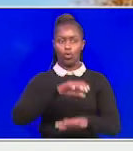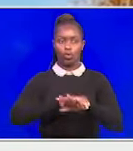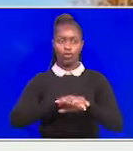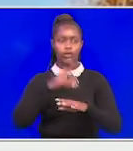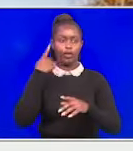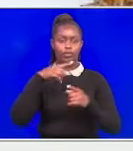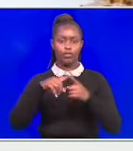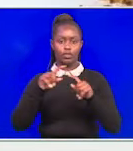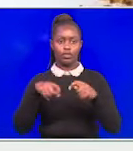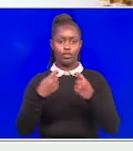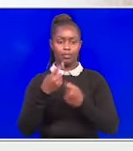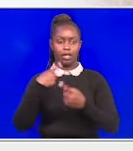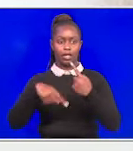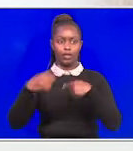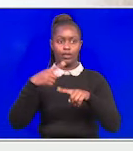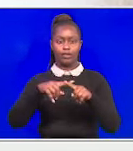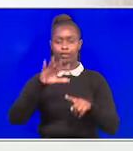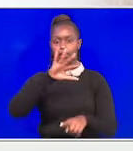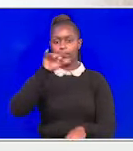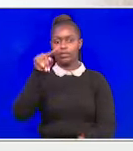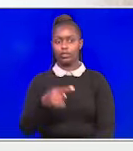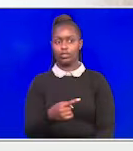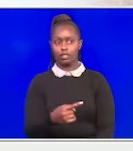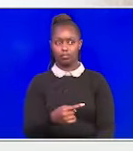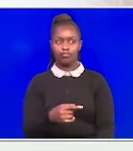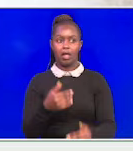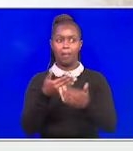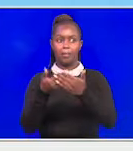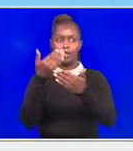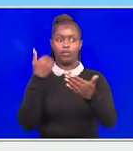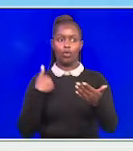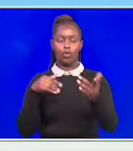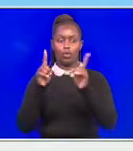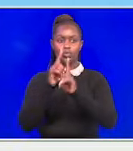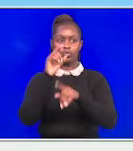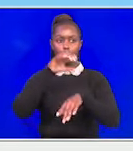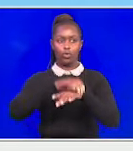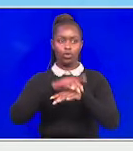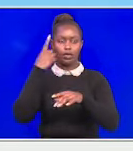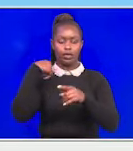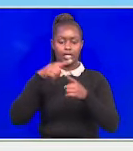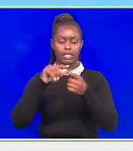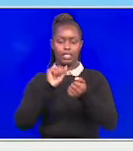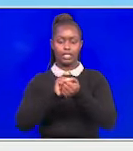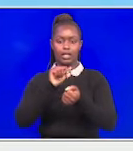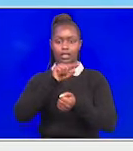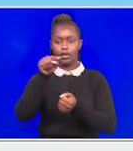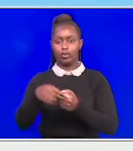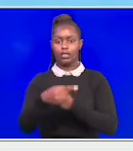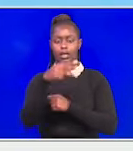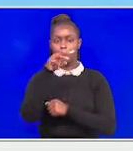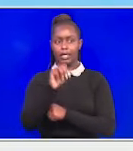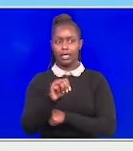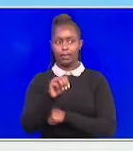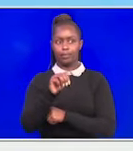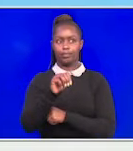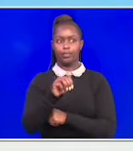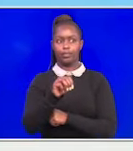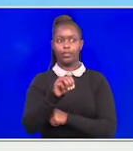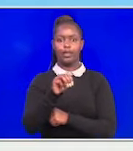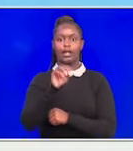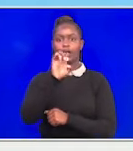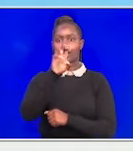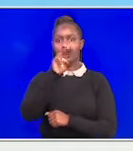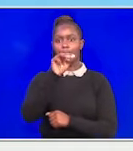Kenya, winning 5,000 meters race before doubling a medal tally after winning gold in 10,000 meters race. Emmanuel Wanyunyu would